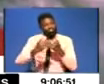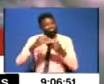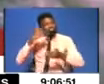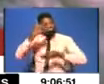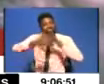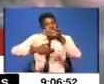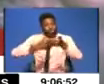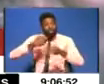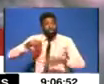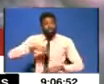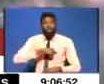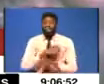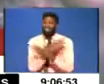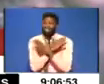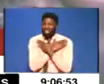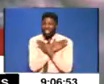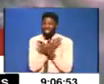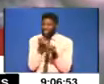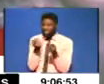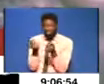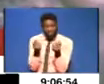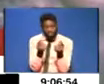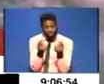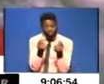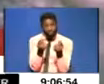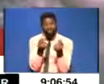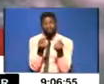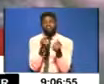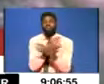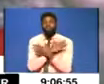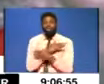of friends, yes, of goodwill, yes,